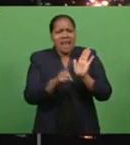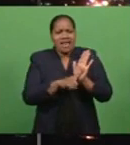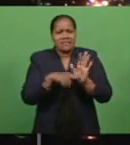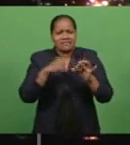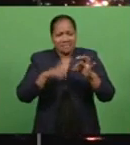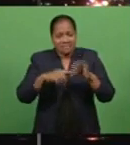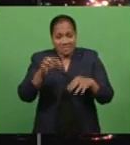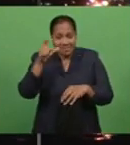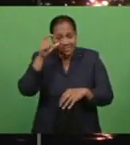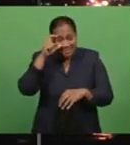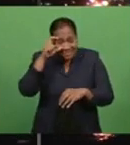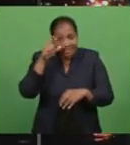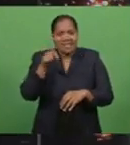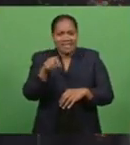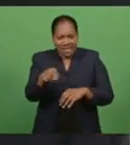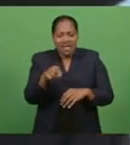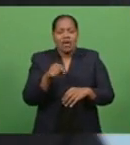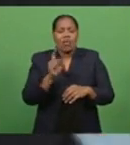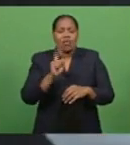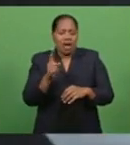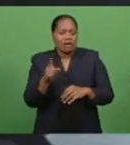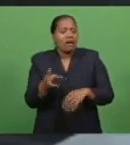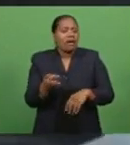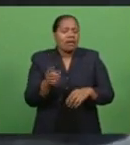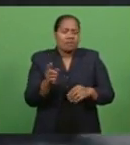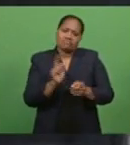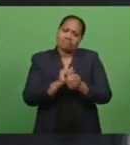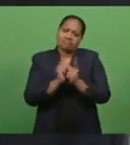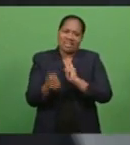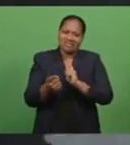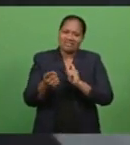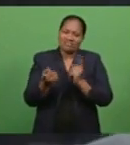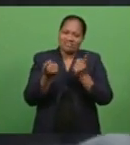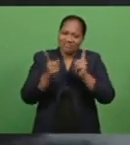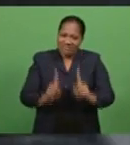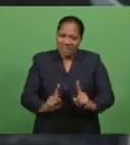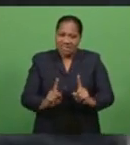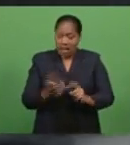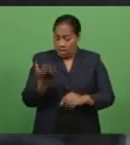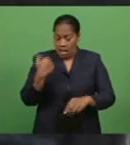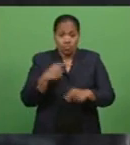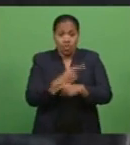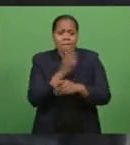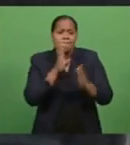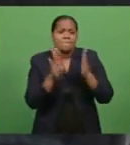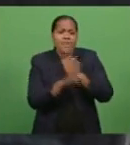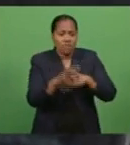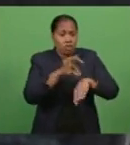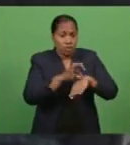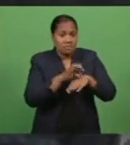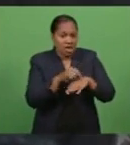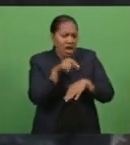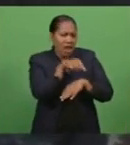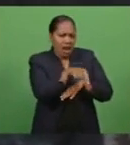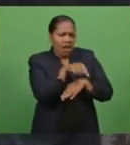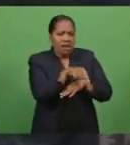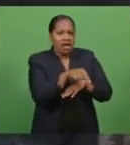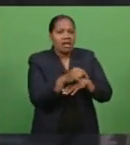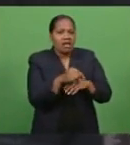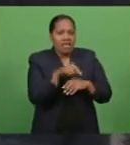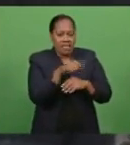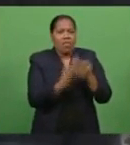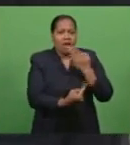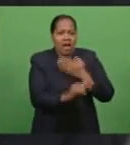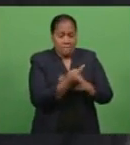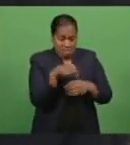passed away. Ngarase was admitted last week at the Oceania Private Hospital in Suva following a short illness and has passed